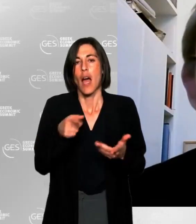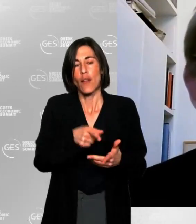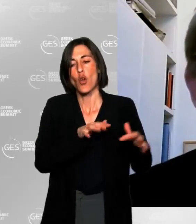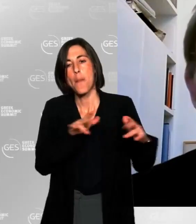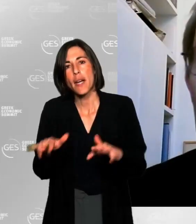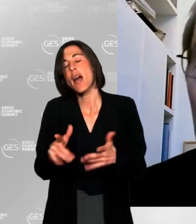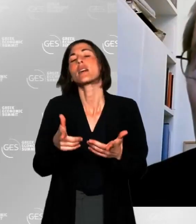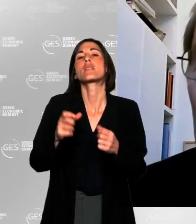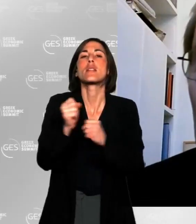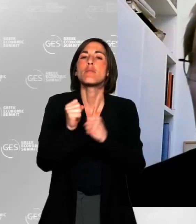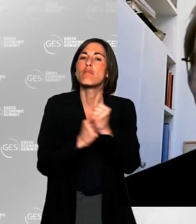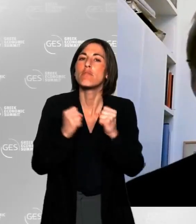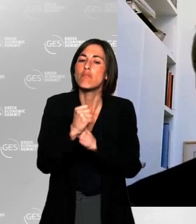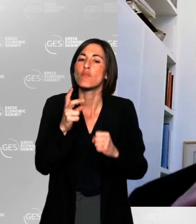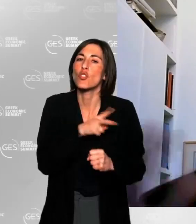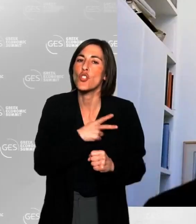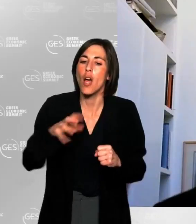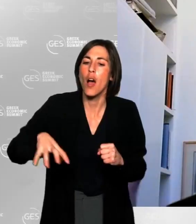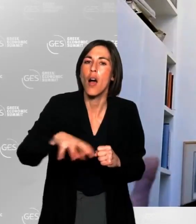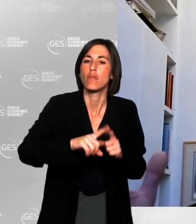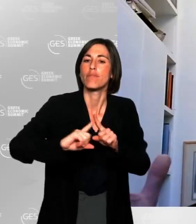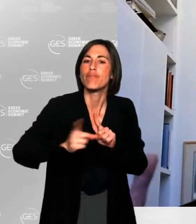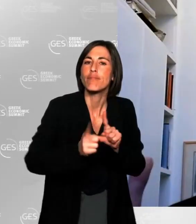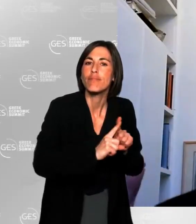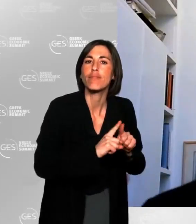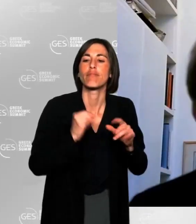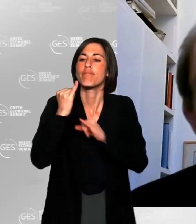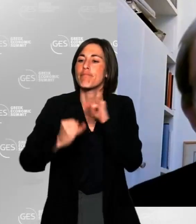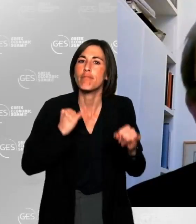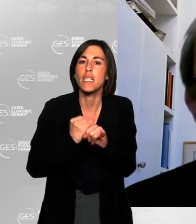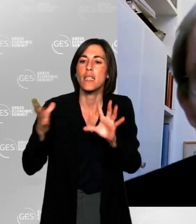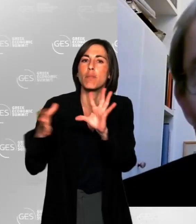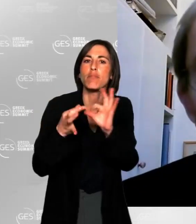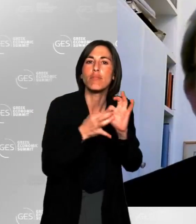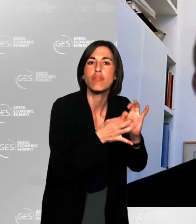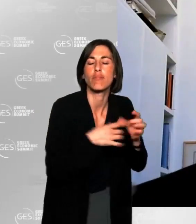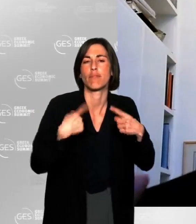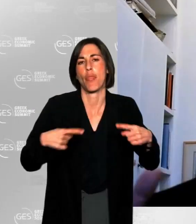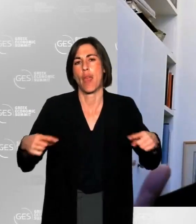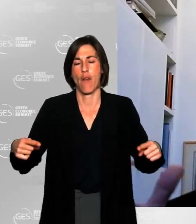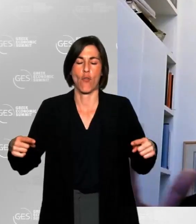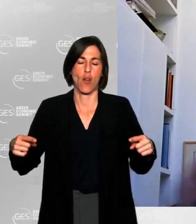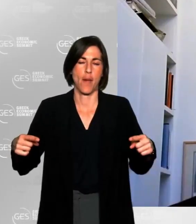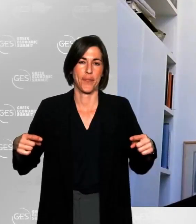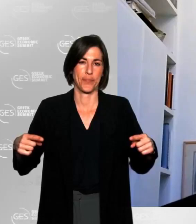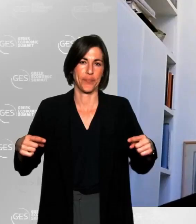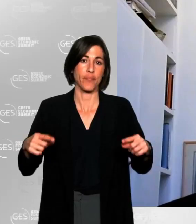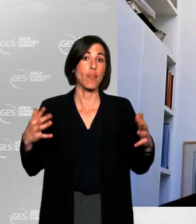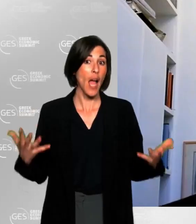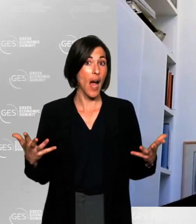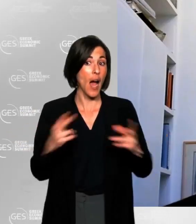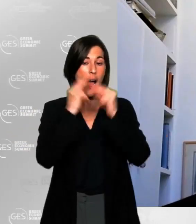installation everywhere, and so on. So if you look at it that way, there isn't just one thing that you can do and it